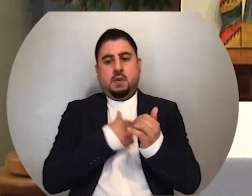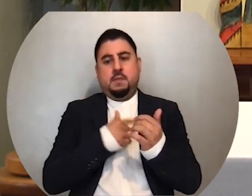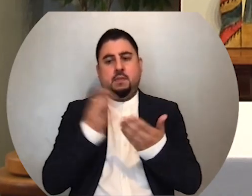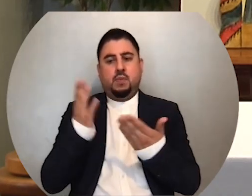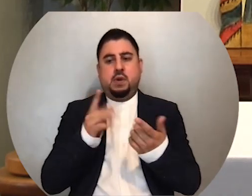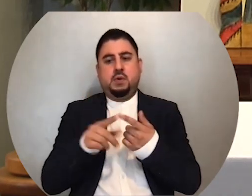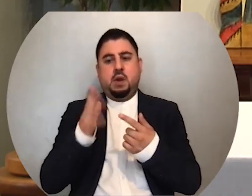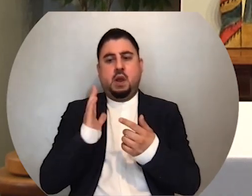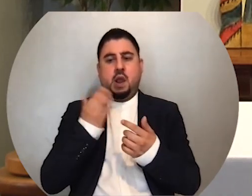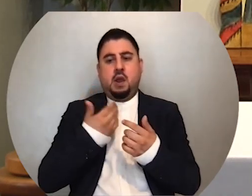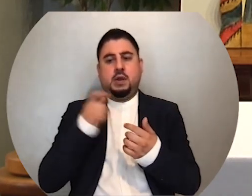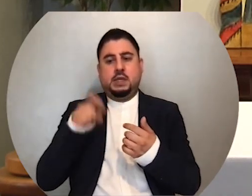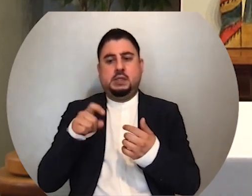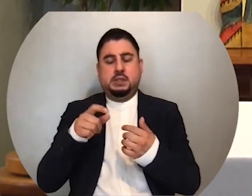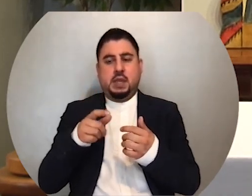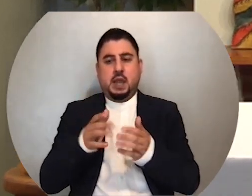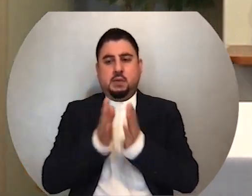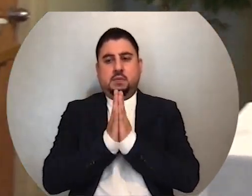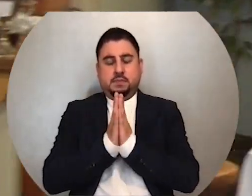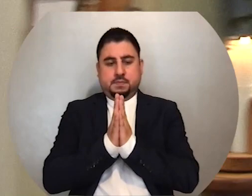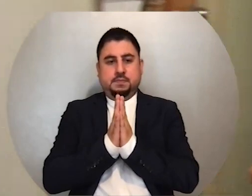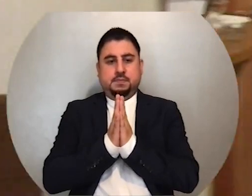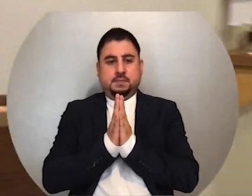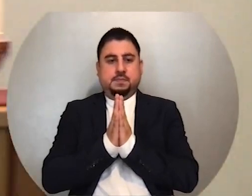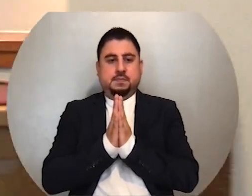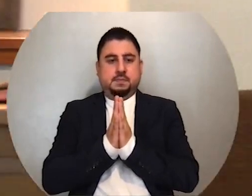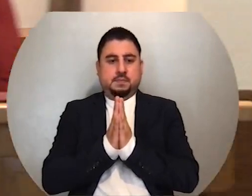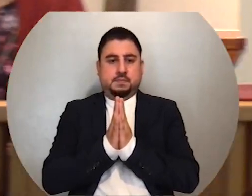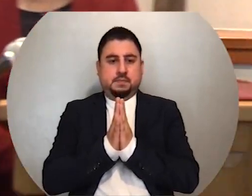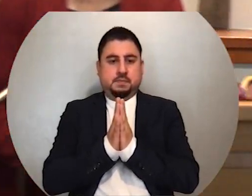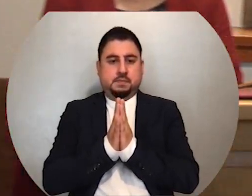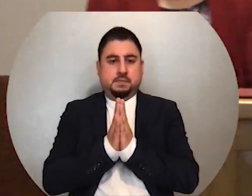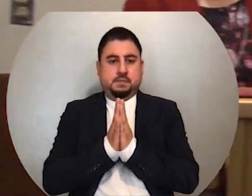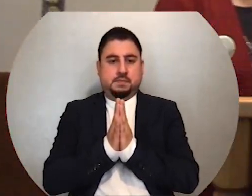bring to God our needs and our petitions.